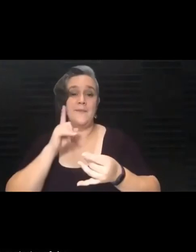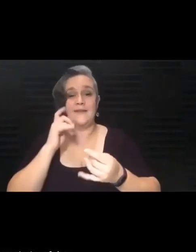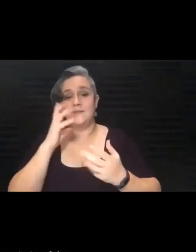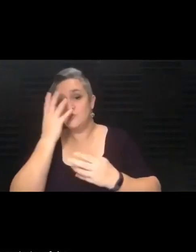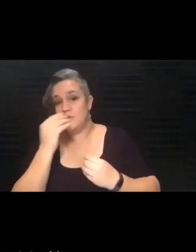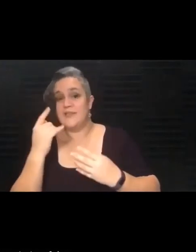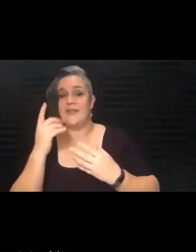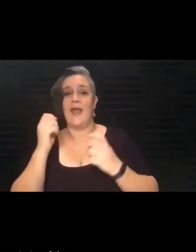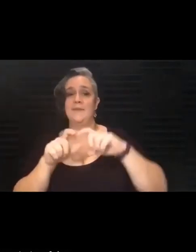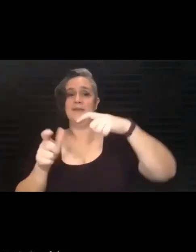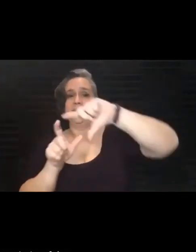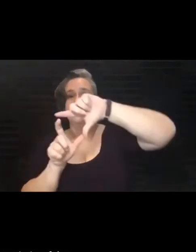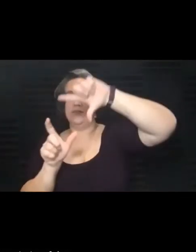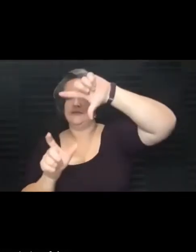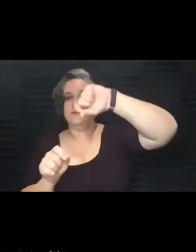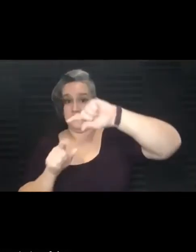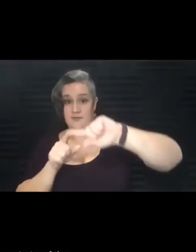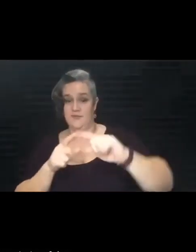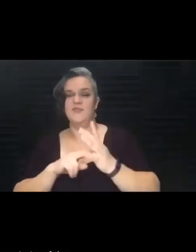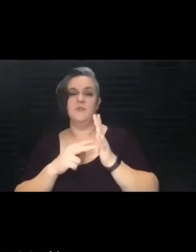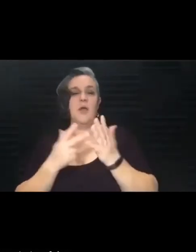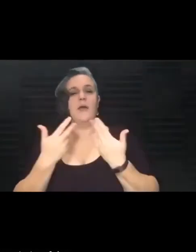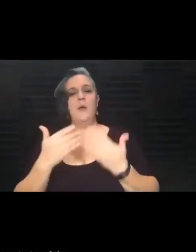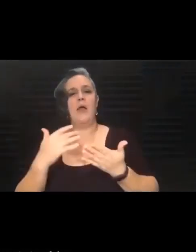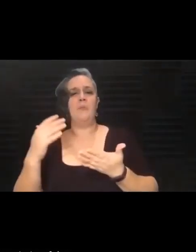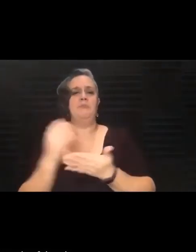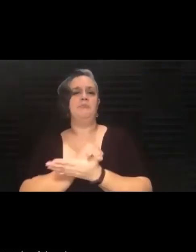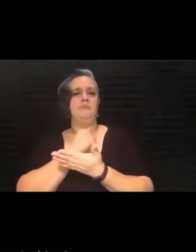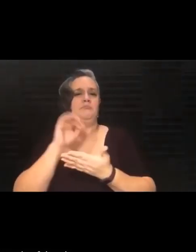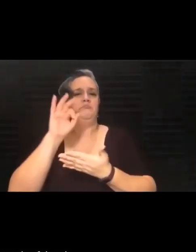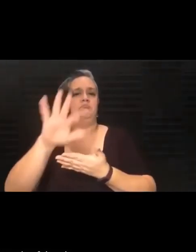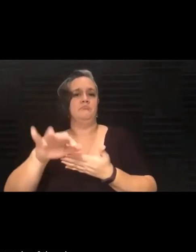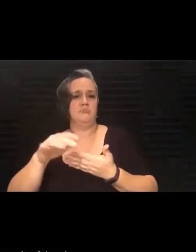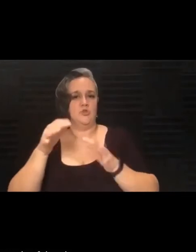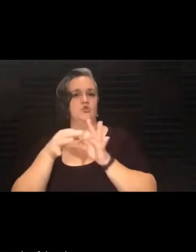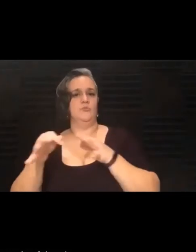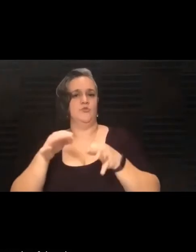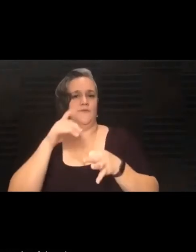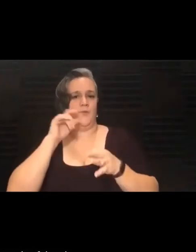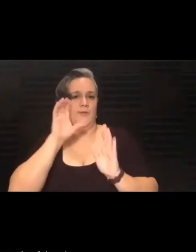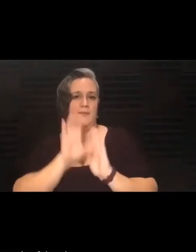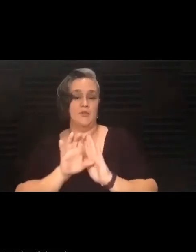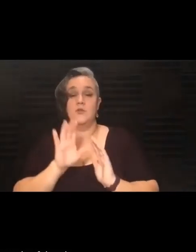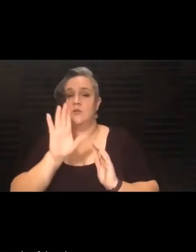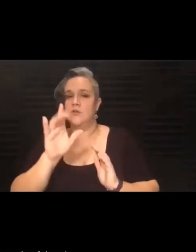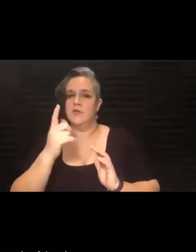take up a majority of the slide, it would be a good idea to add a description for that image. Now, I do give a